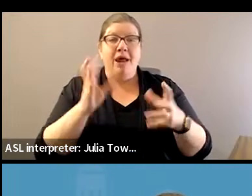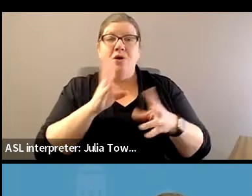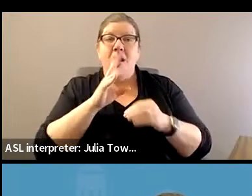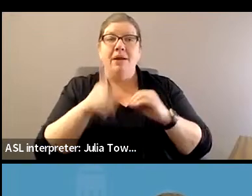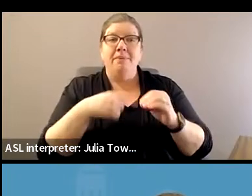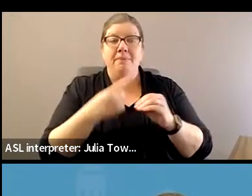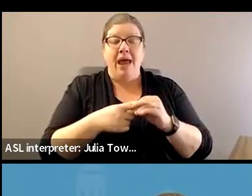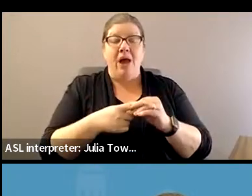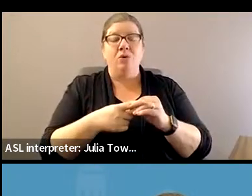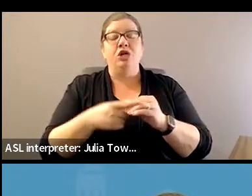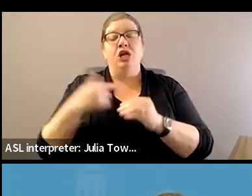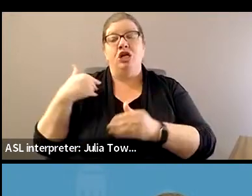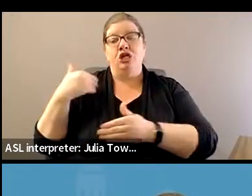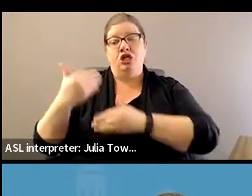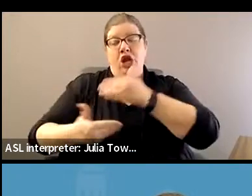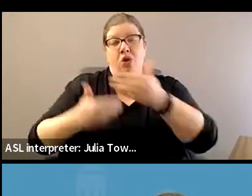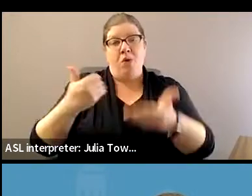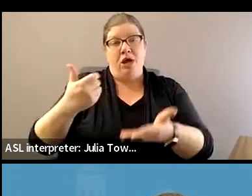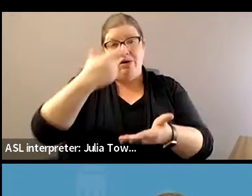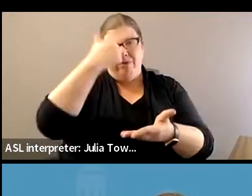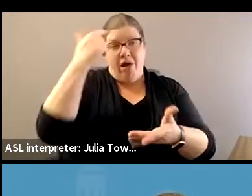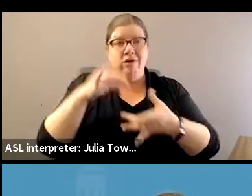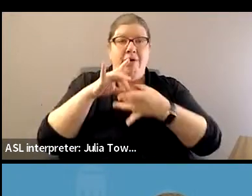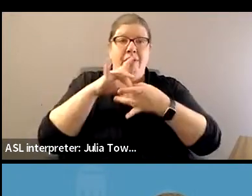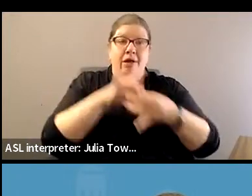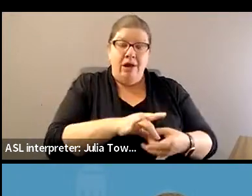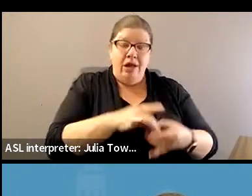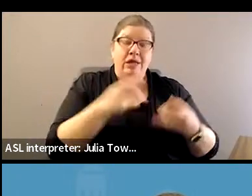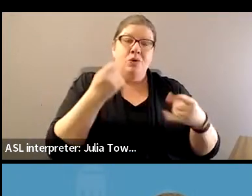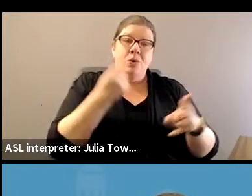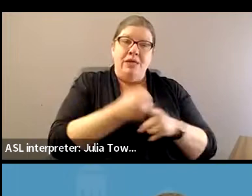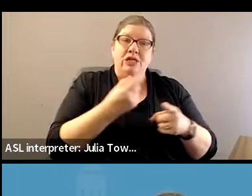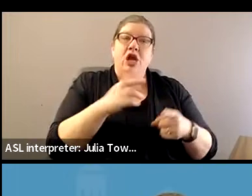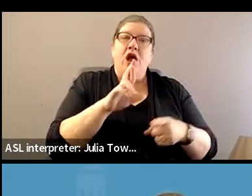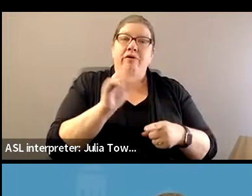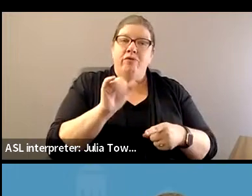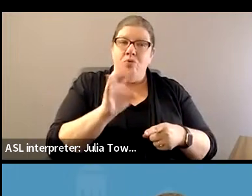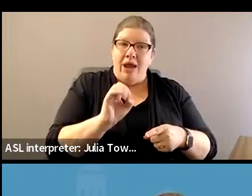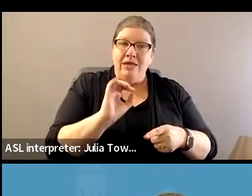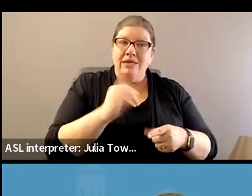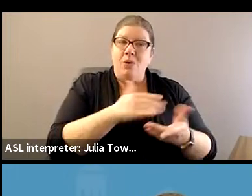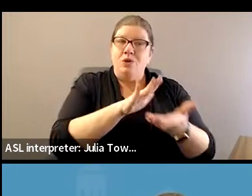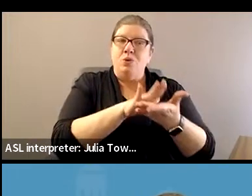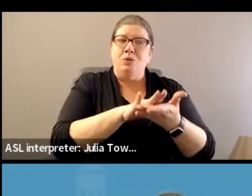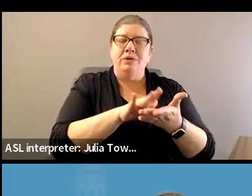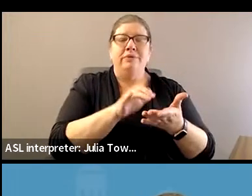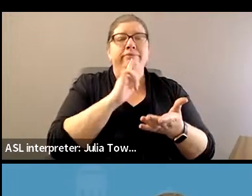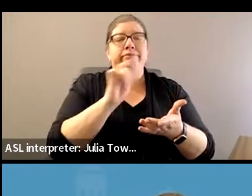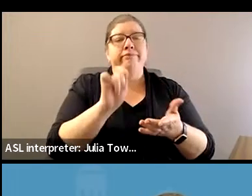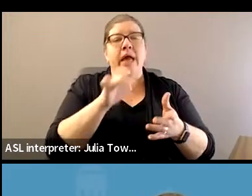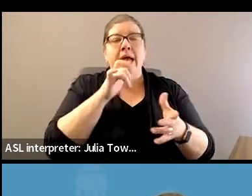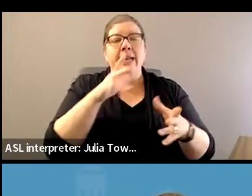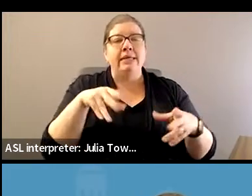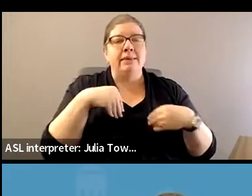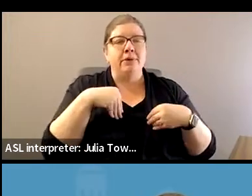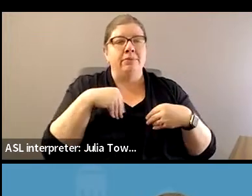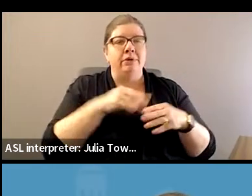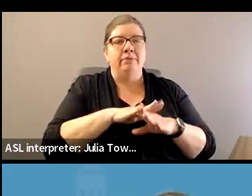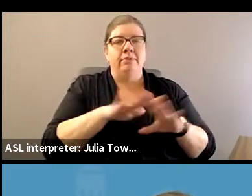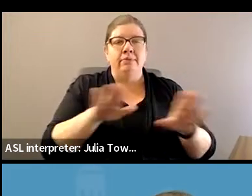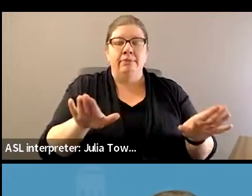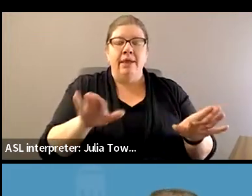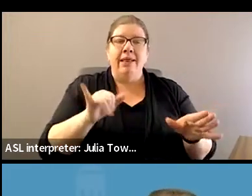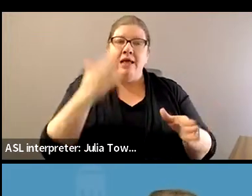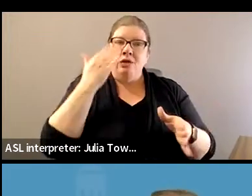generational trauma related to incidents involving race happening in our schools. It's unacceptable, which is why we